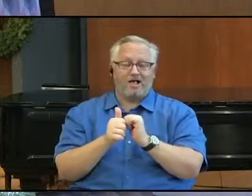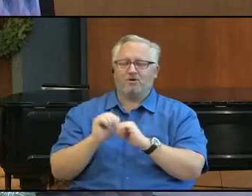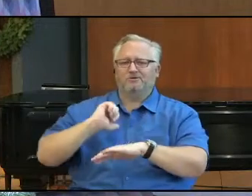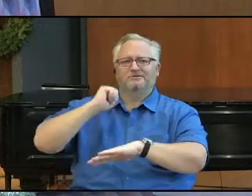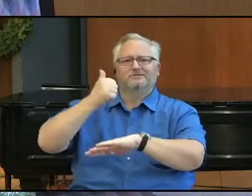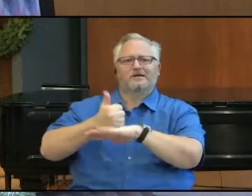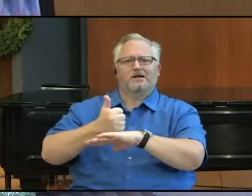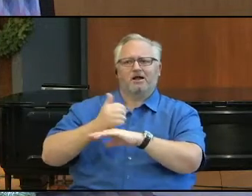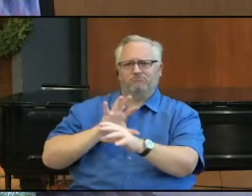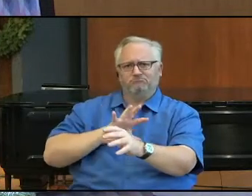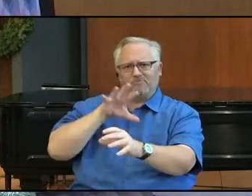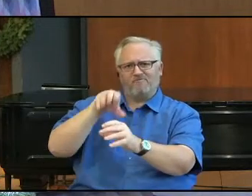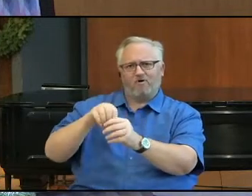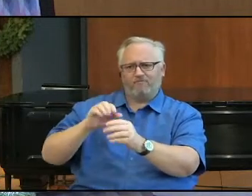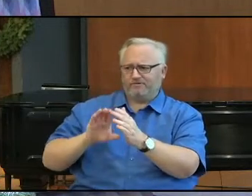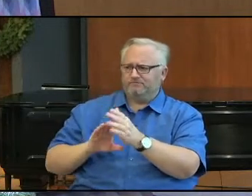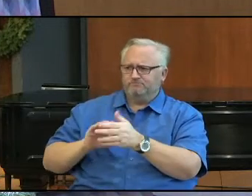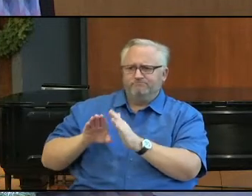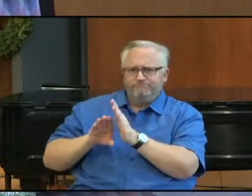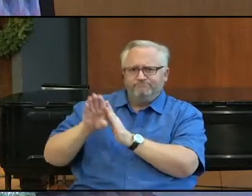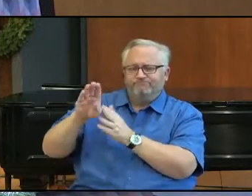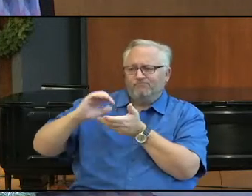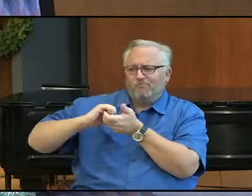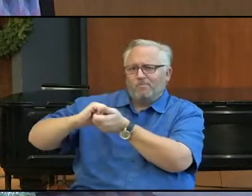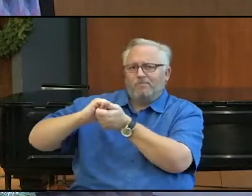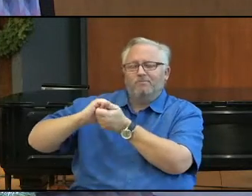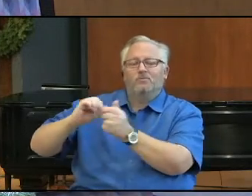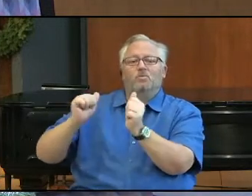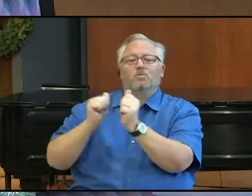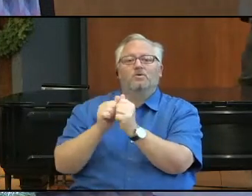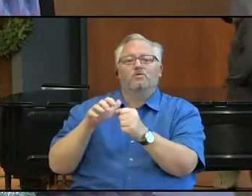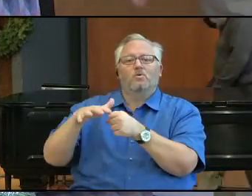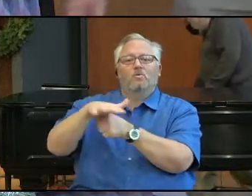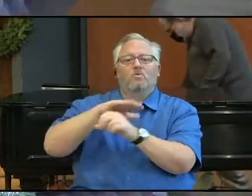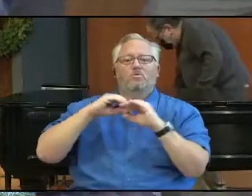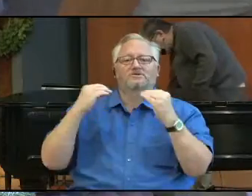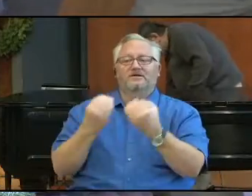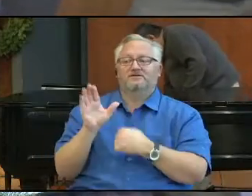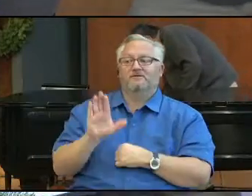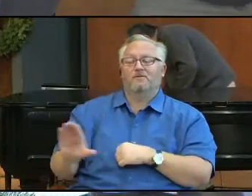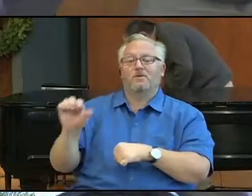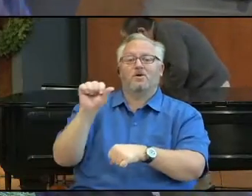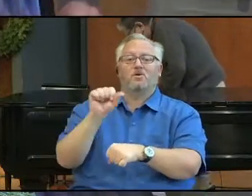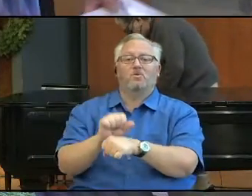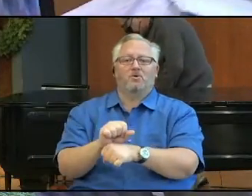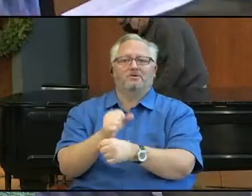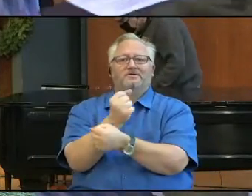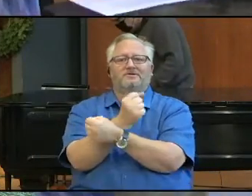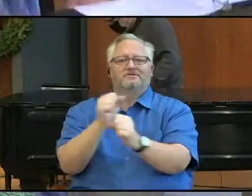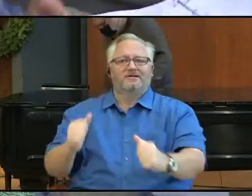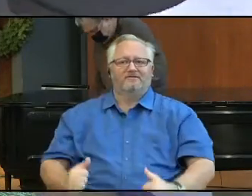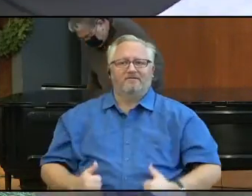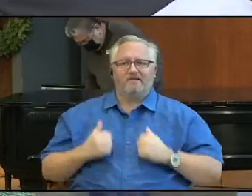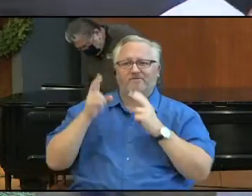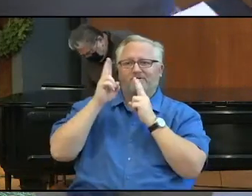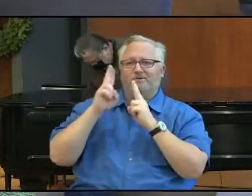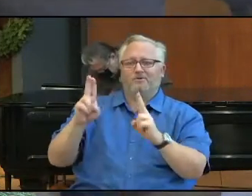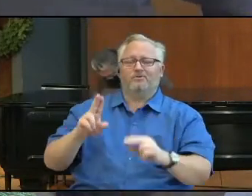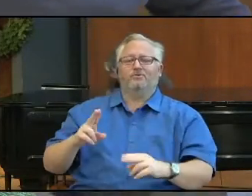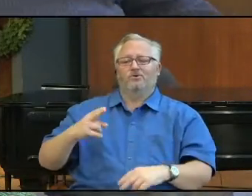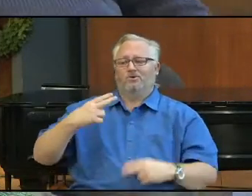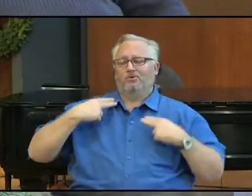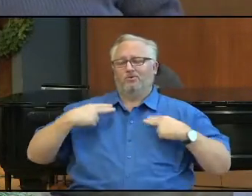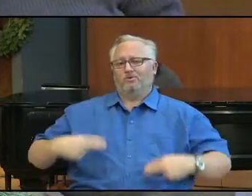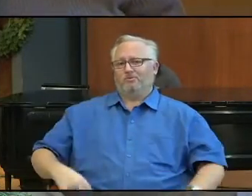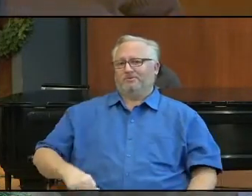with local organizations that are working to support growth, save lives, and honor human dignity. And we are so glad